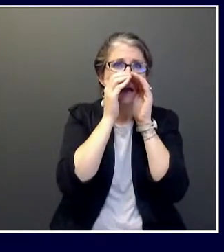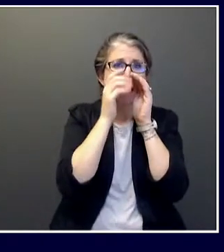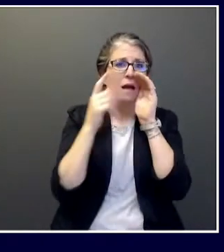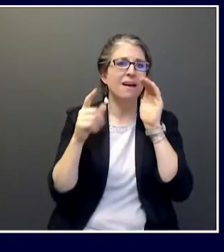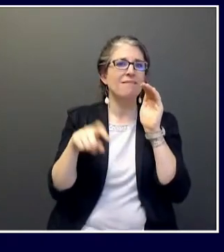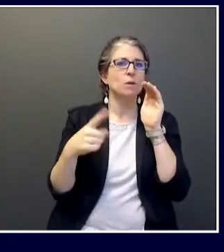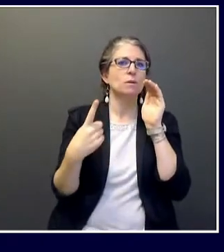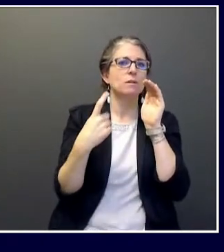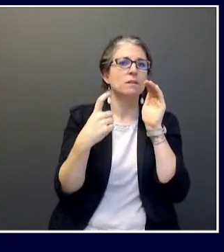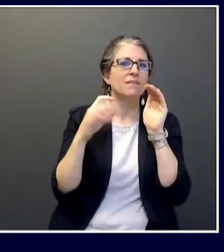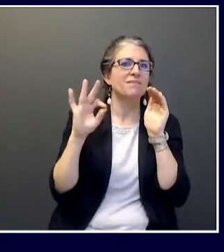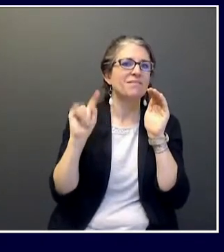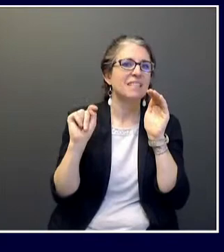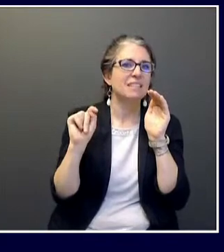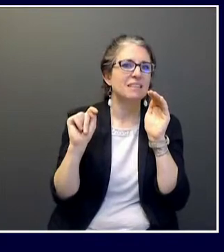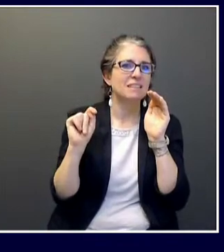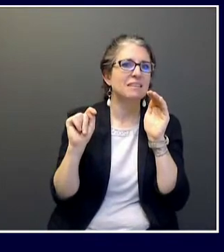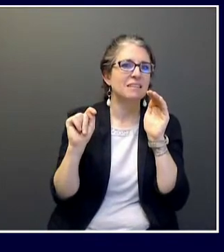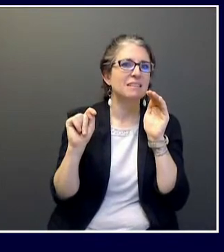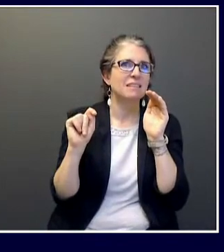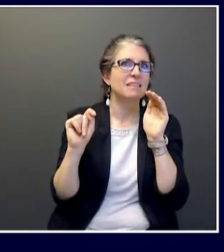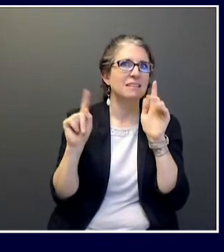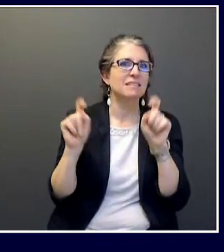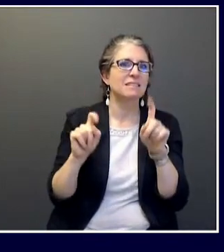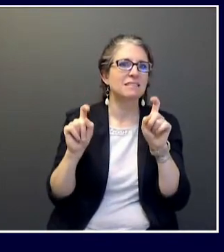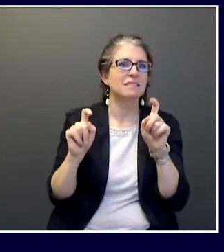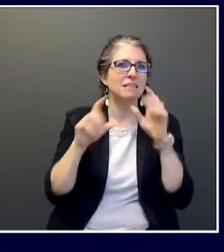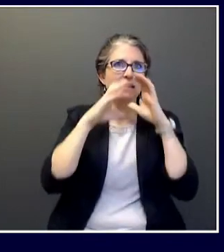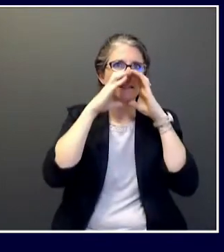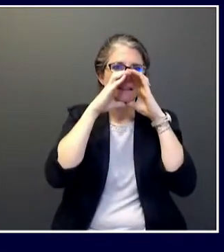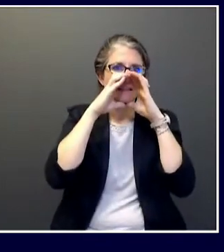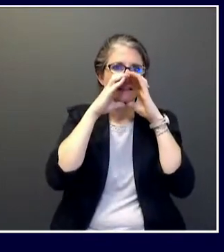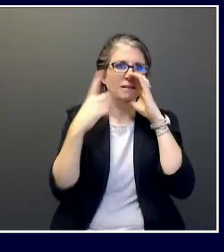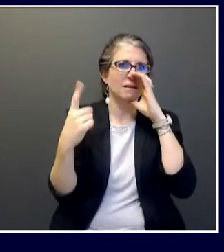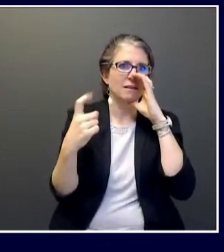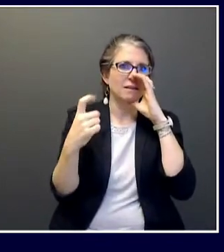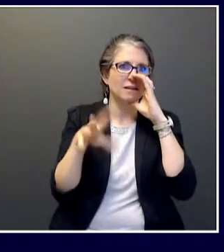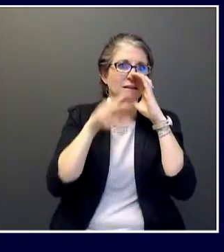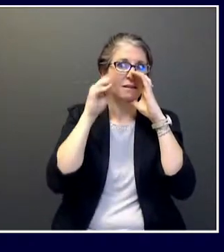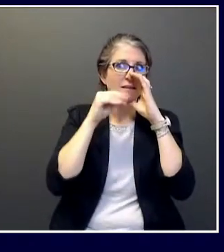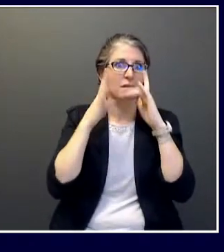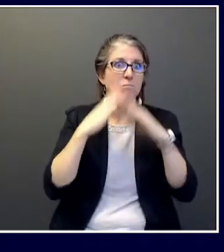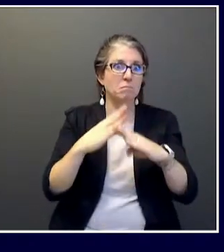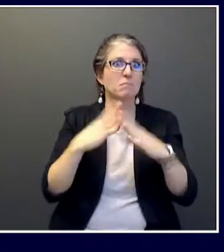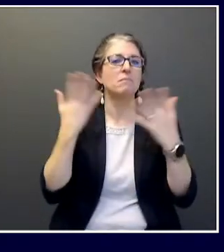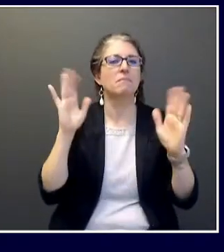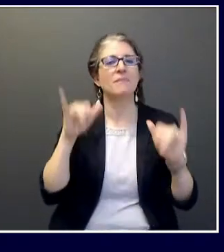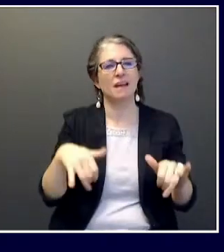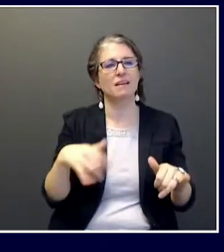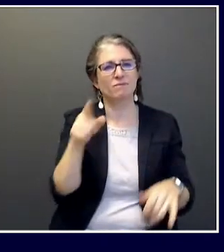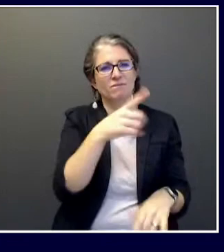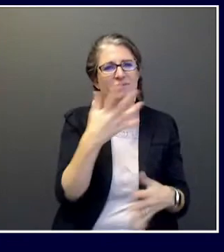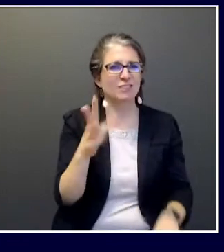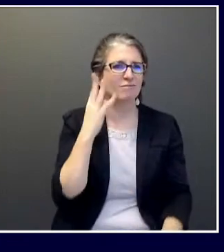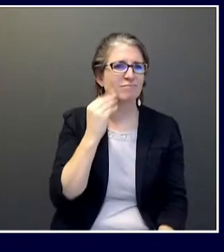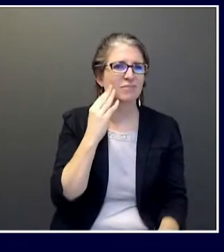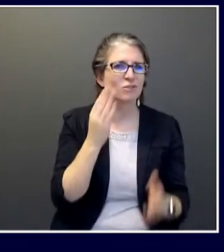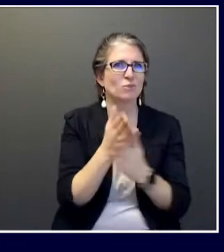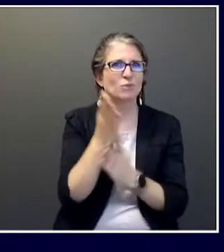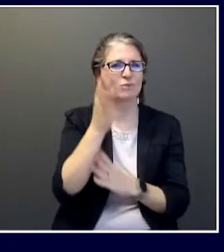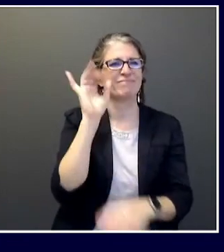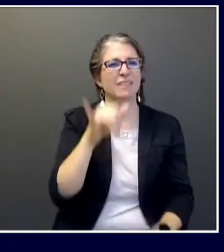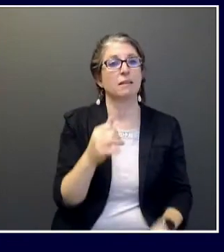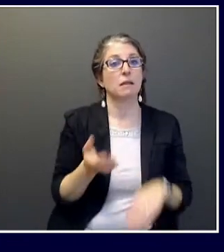covering these for a while. But without going through that fit testing process, they're a bit marginally better than a regular surgical mask.